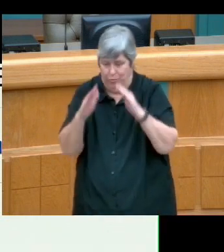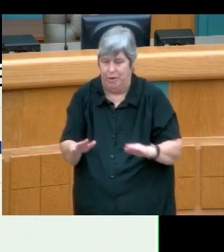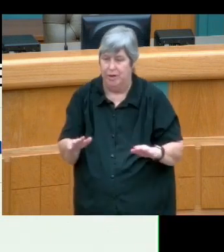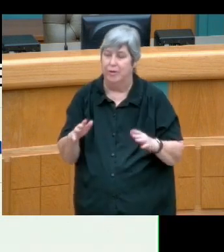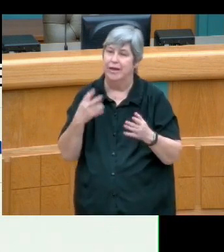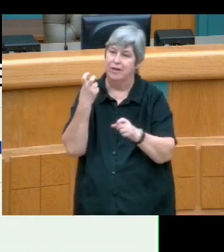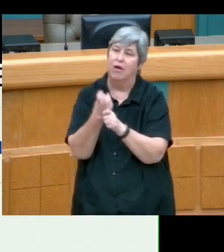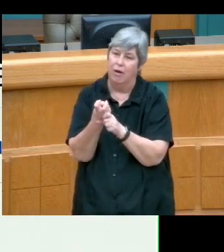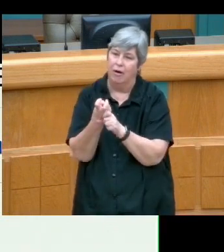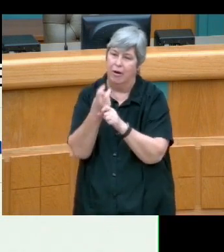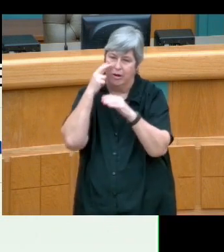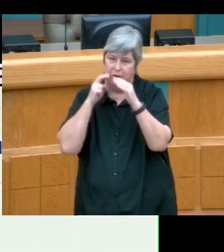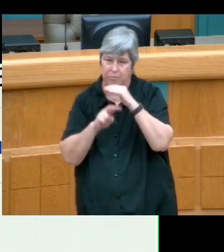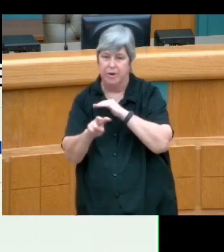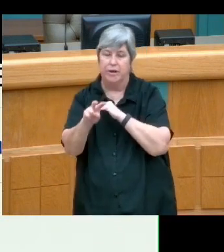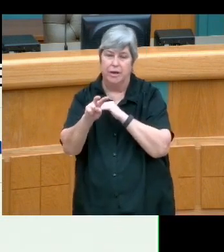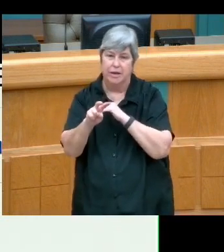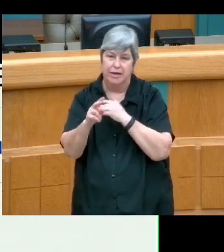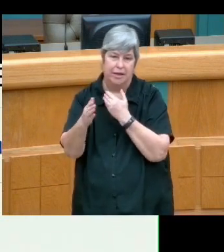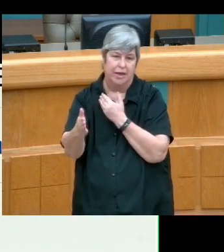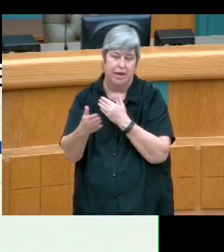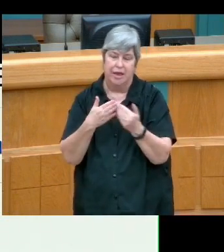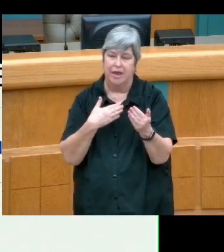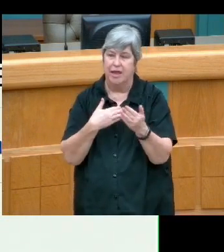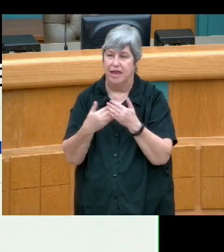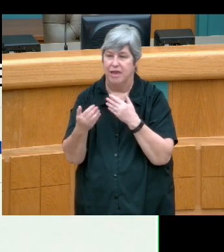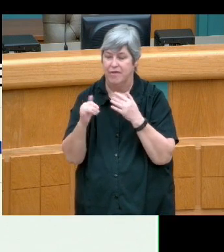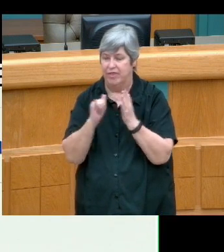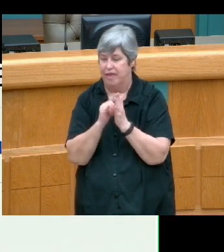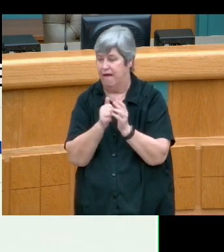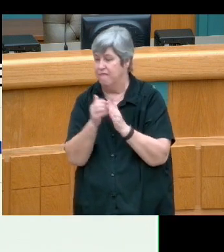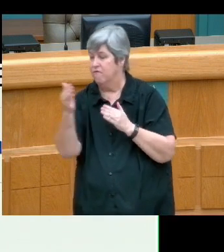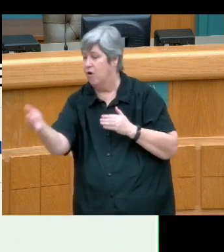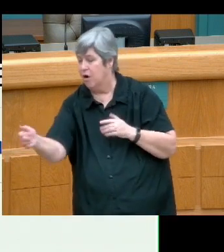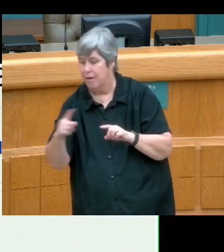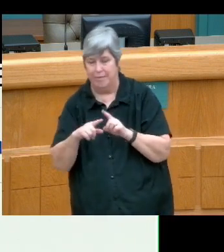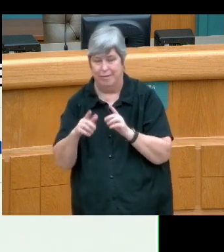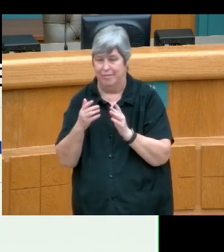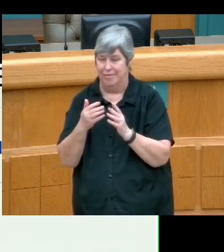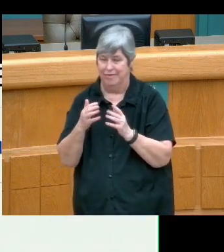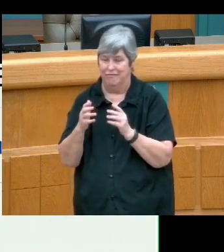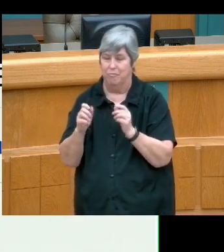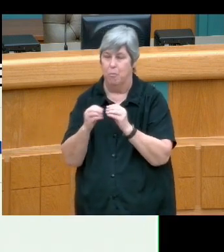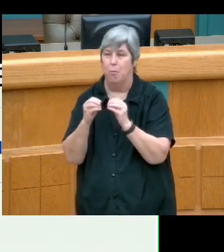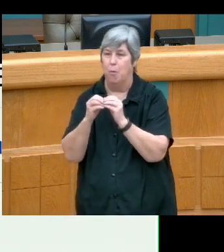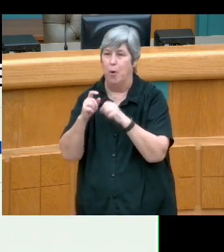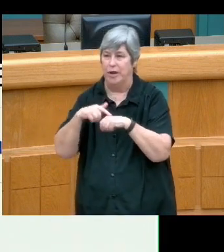that it's hard to make predictions even out that far, but certainly beyond that point in